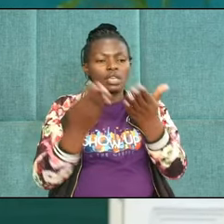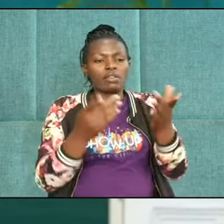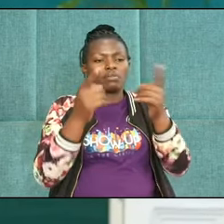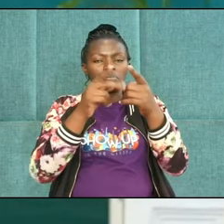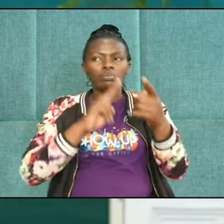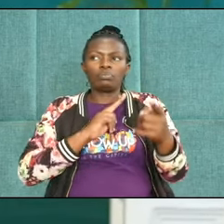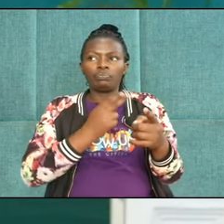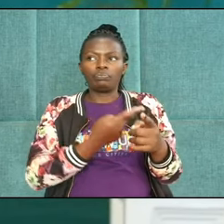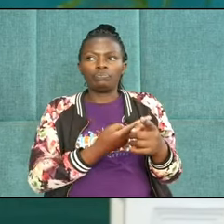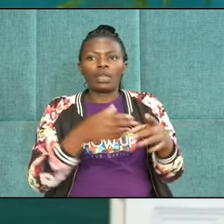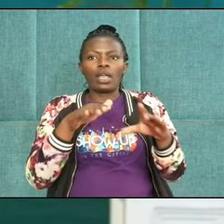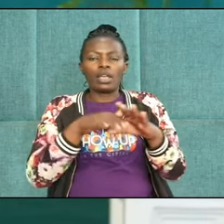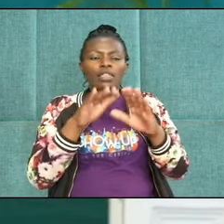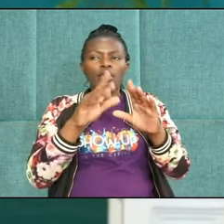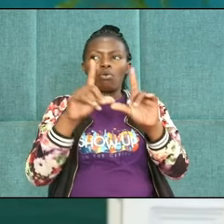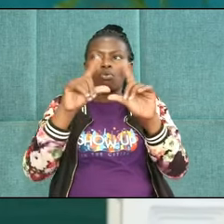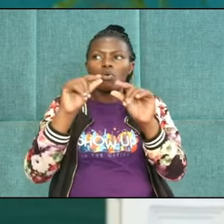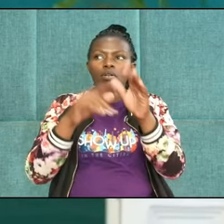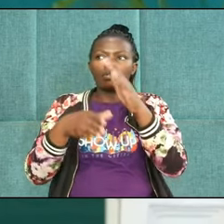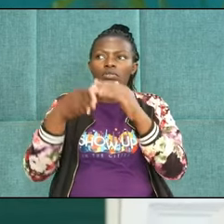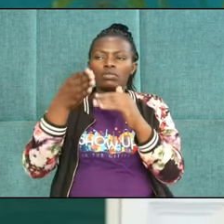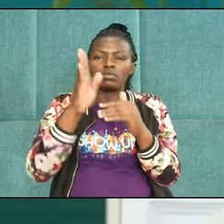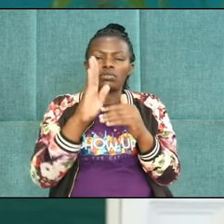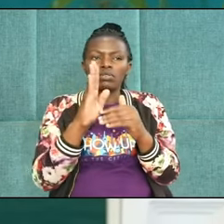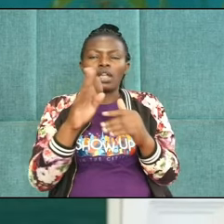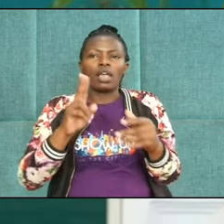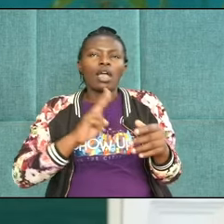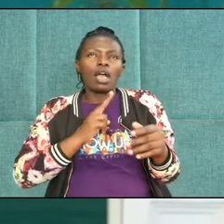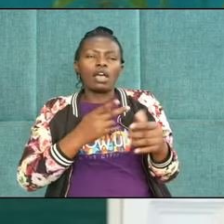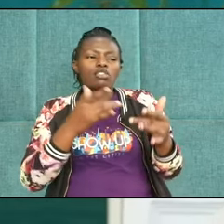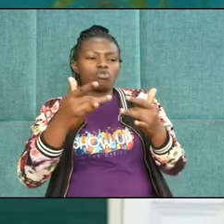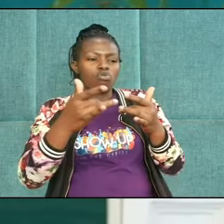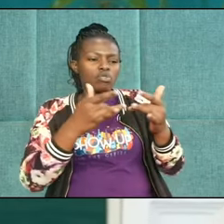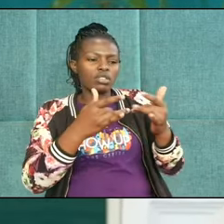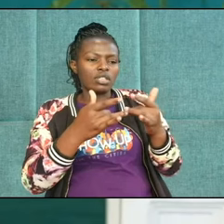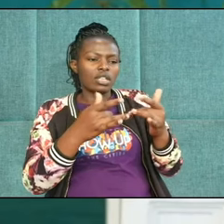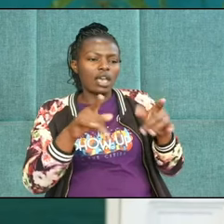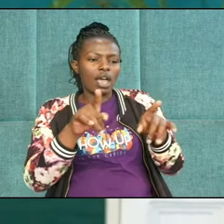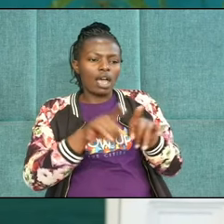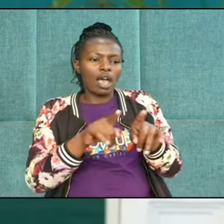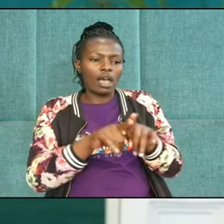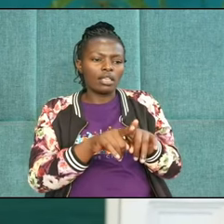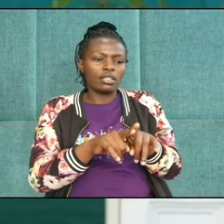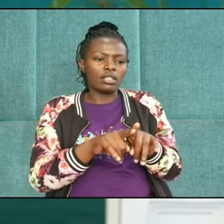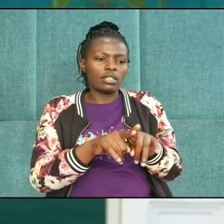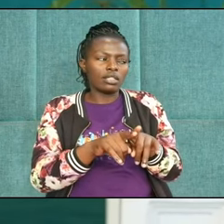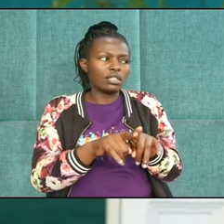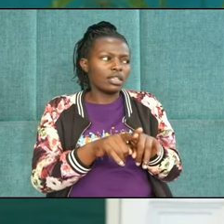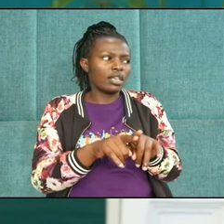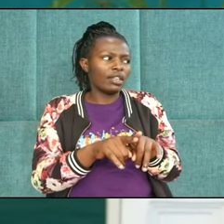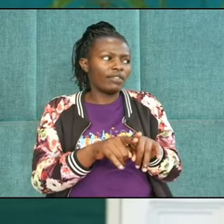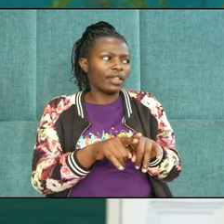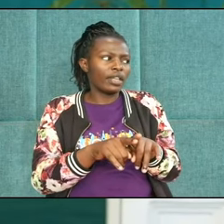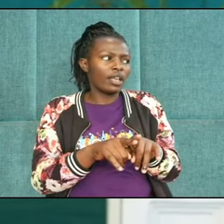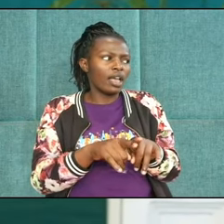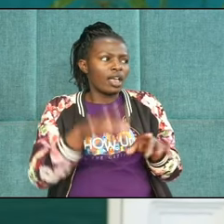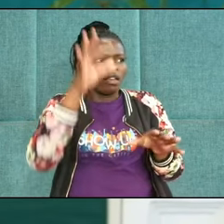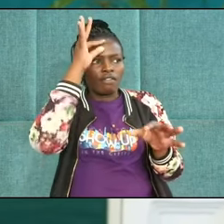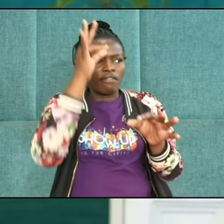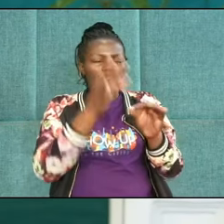in the words of Paul, we are not considered as infidel. We